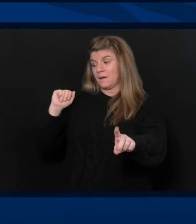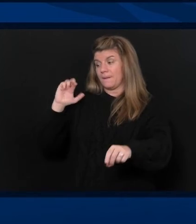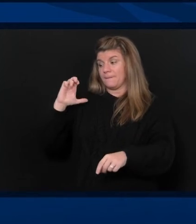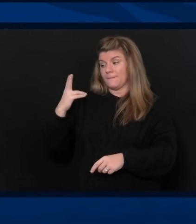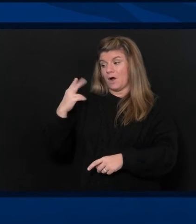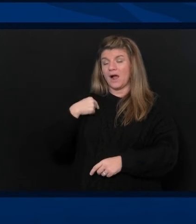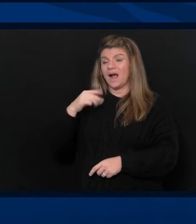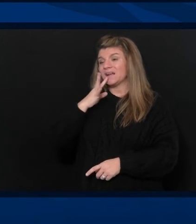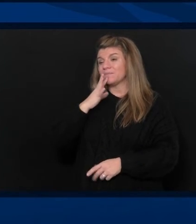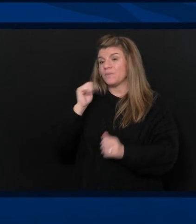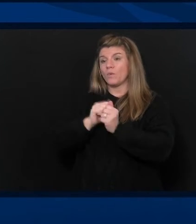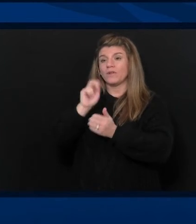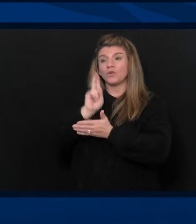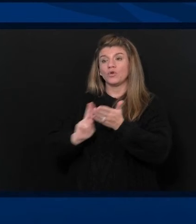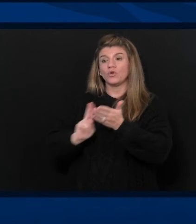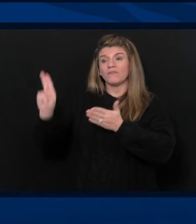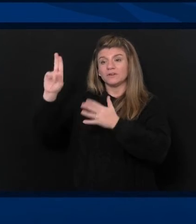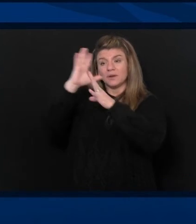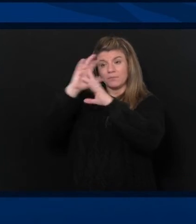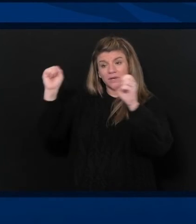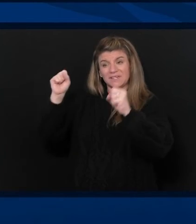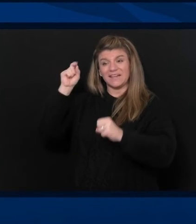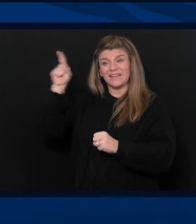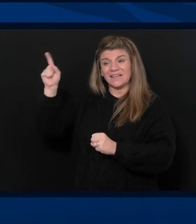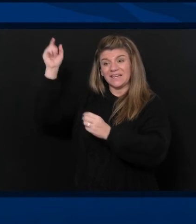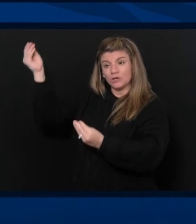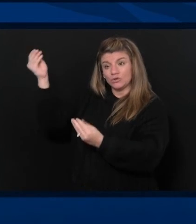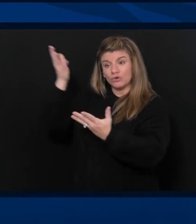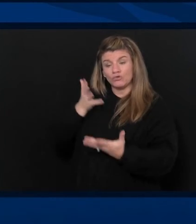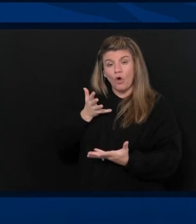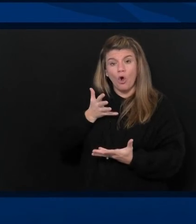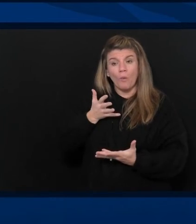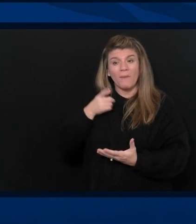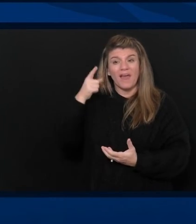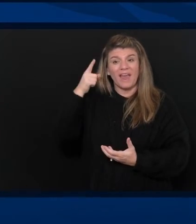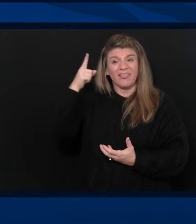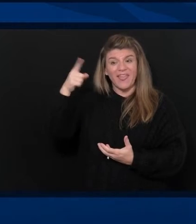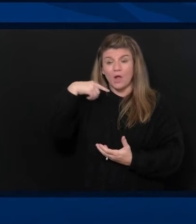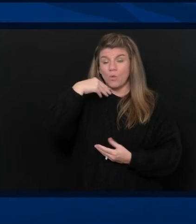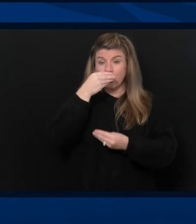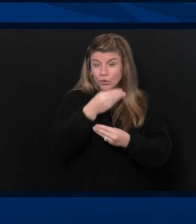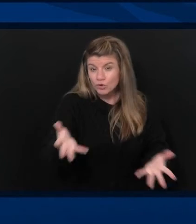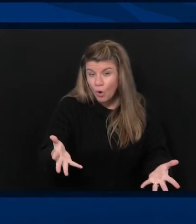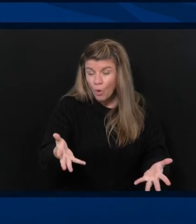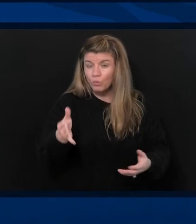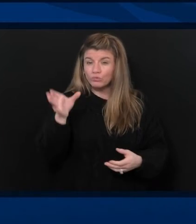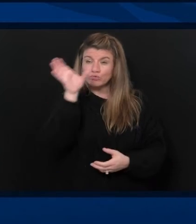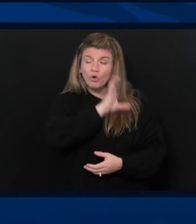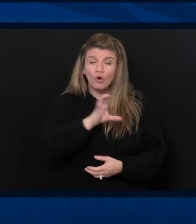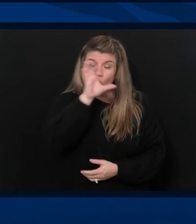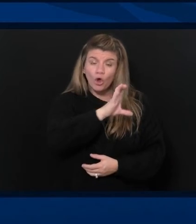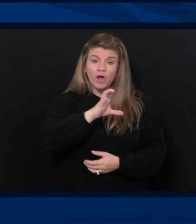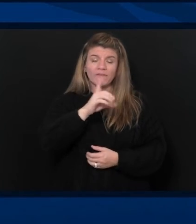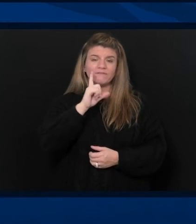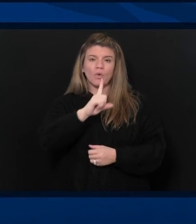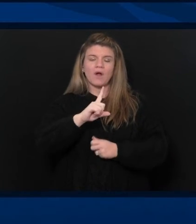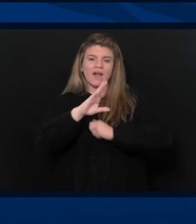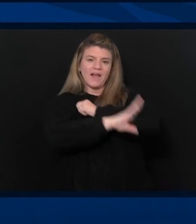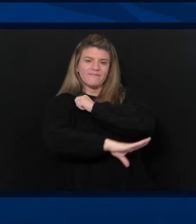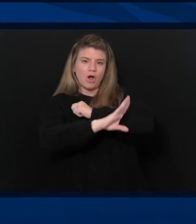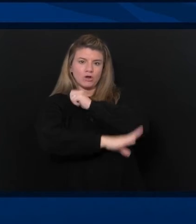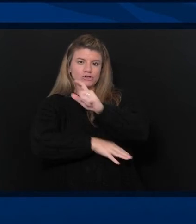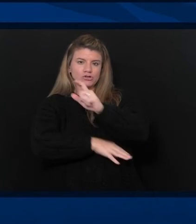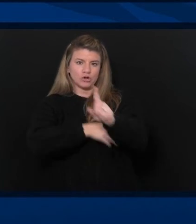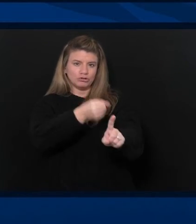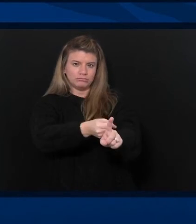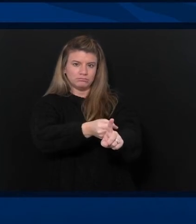to a university president, and he had told me that they had been told back then to look for a fall surge, and I wanted to know